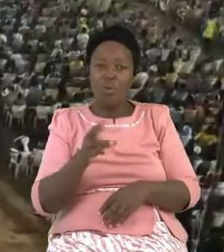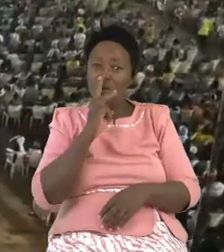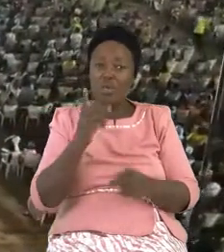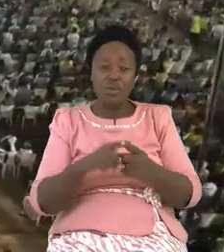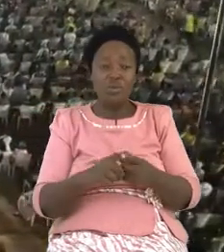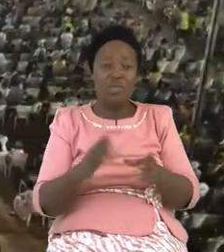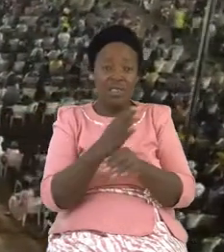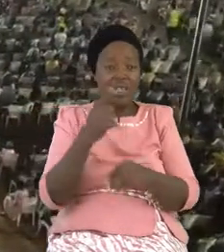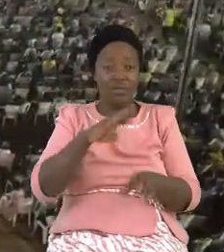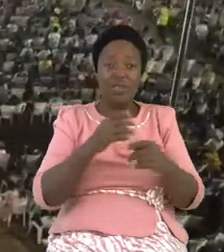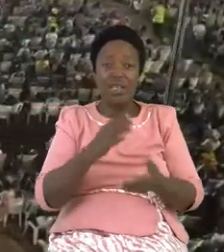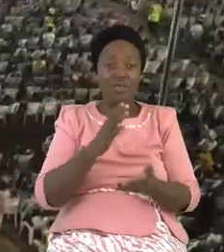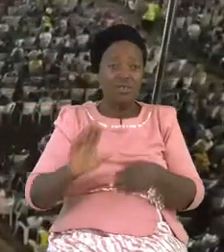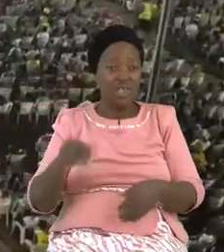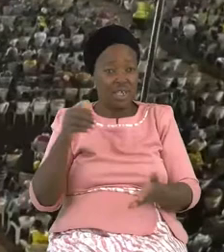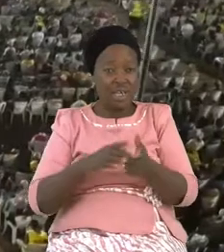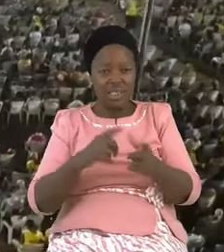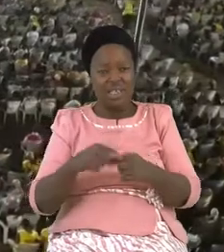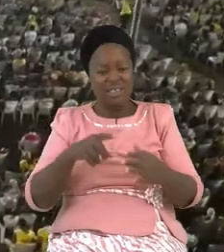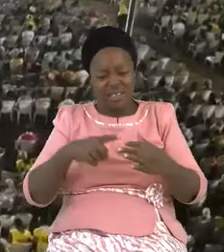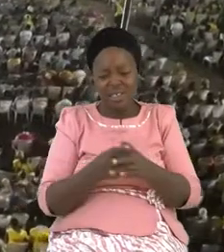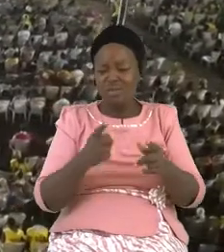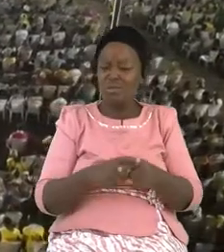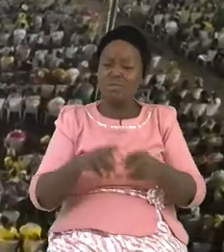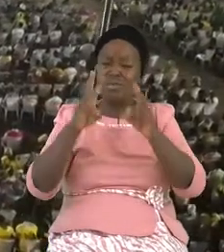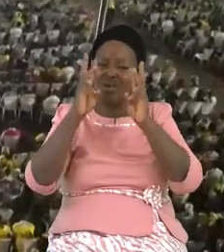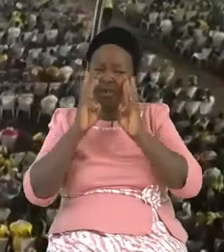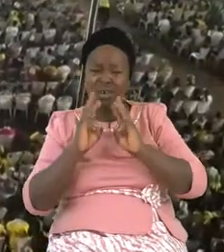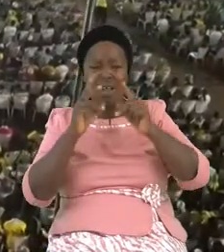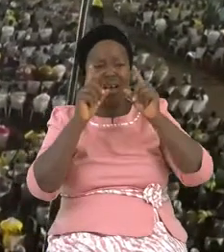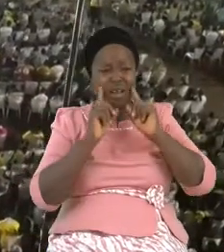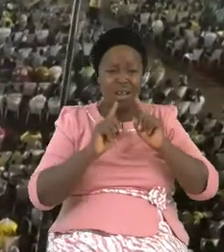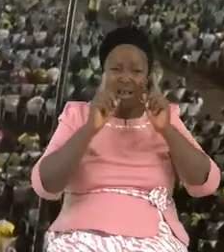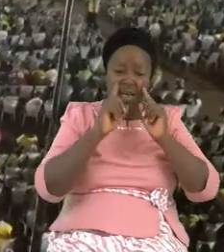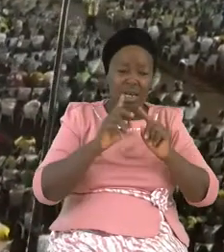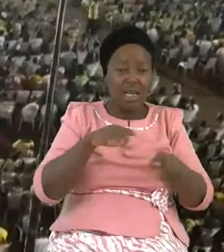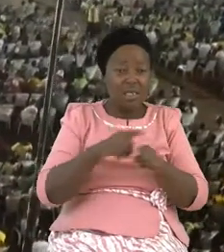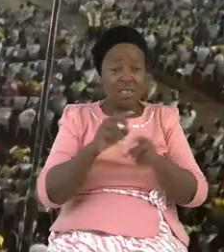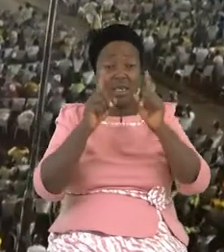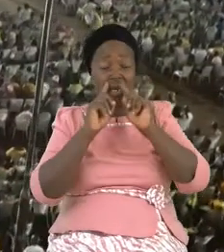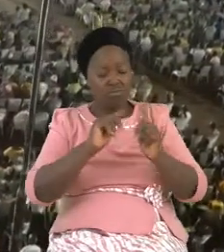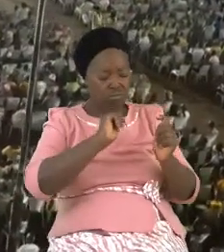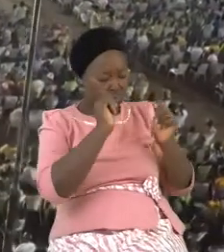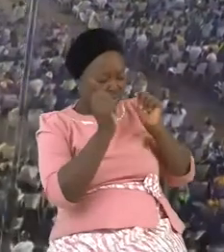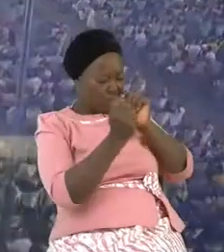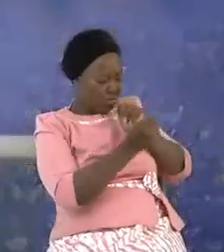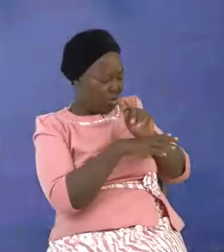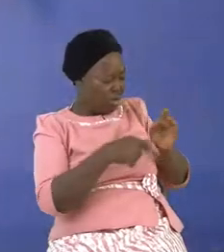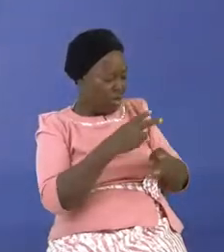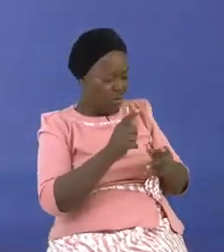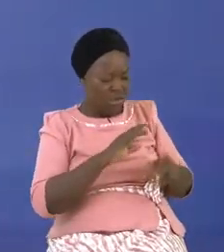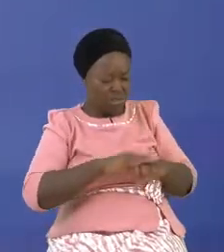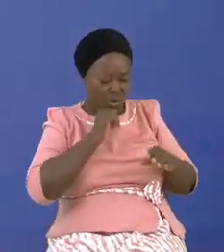then she began to cry. And as she cried, she turned the other way. She didn't want to see the death of the